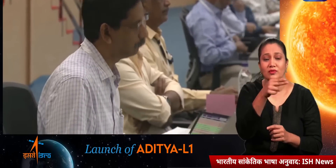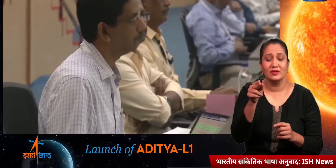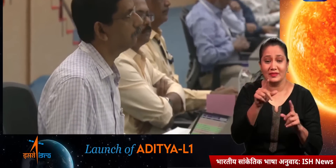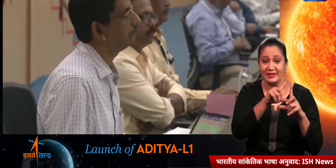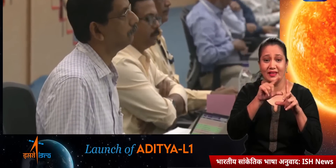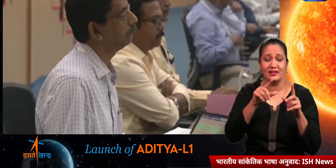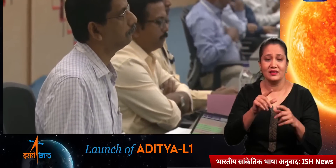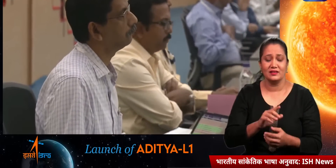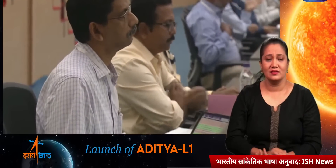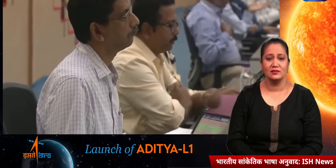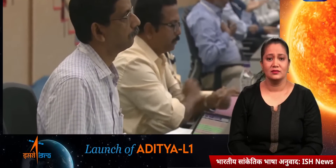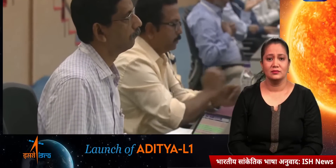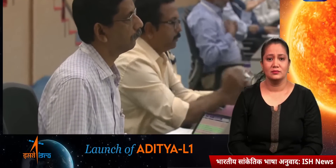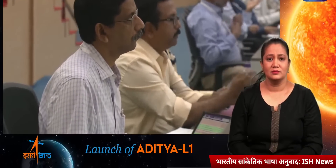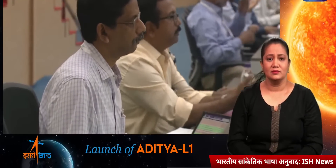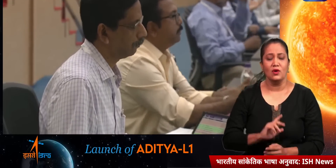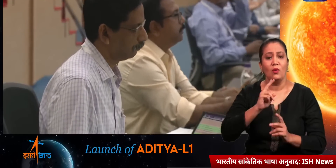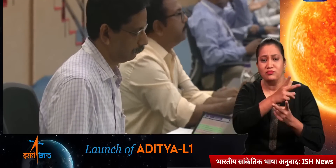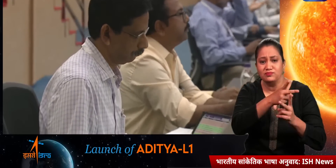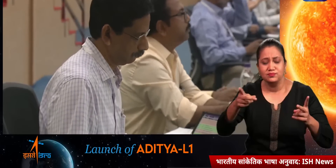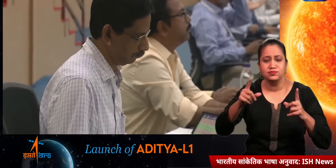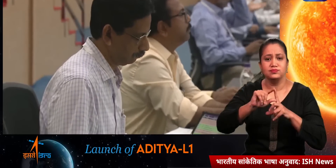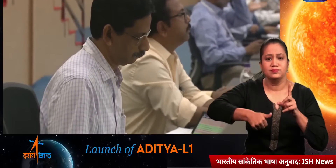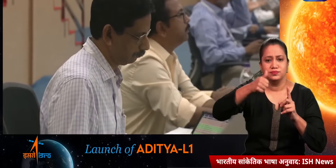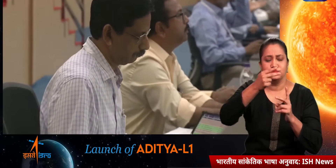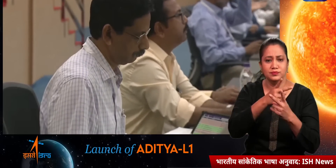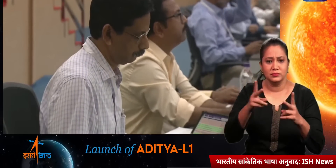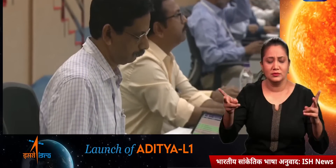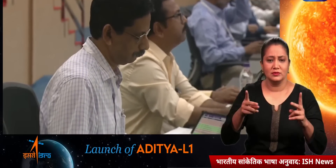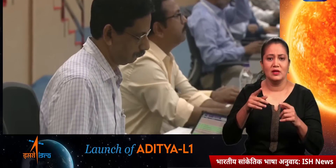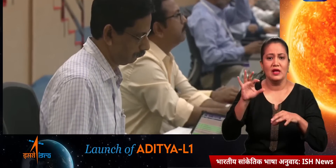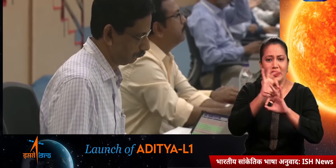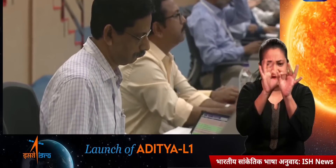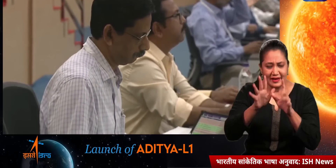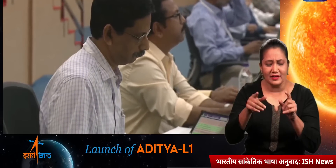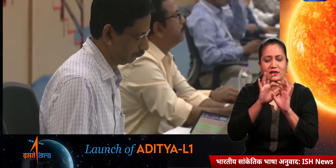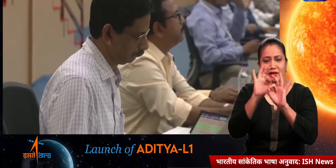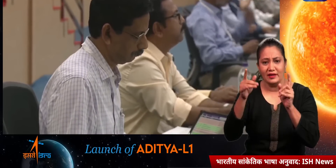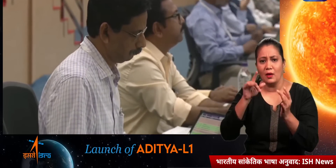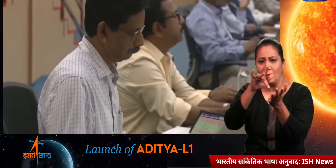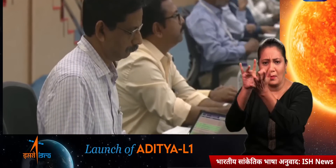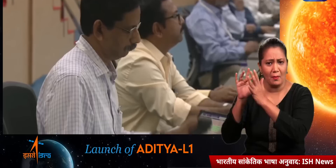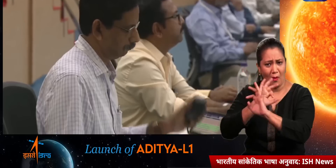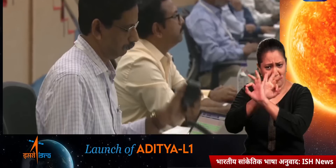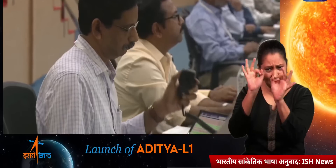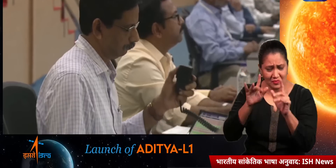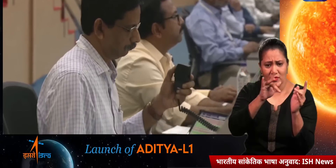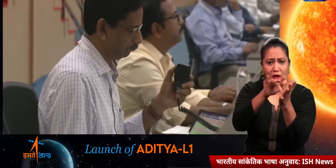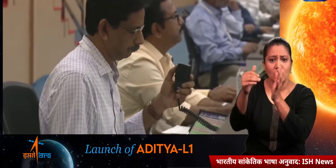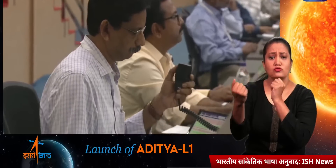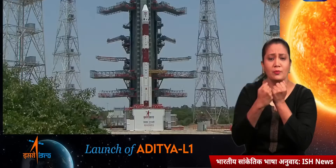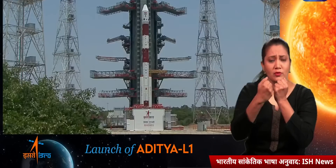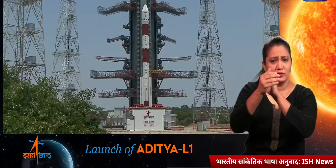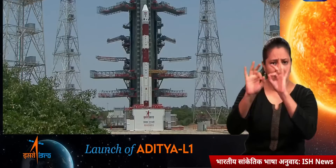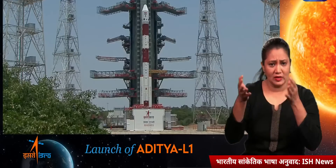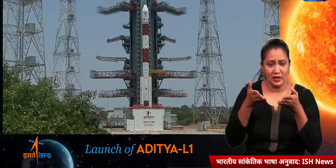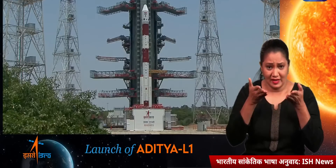Mission Director. All TTC Director confirms readiness of all track stations and network for supporting